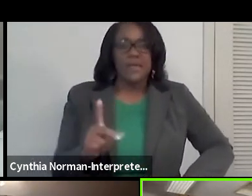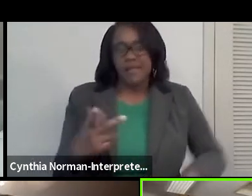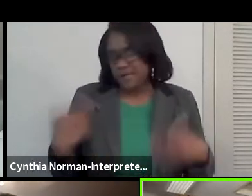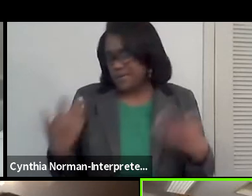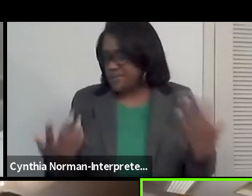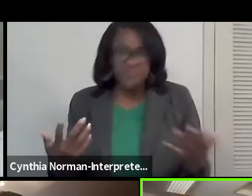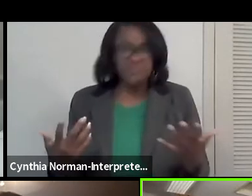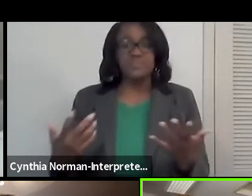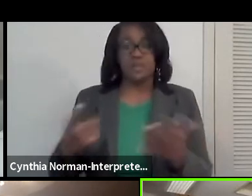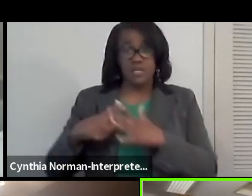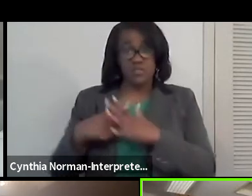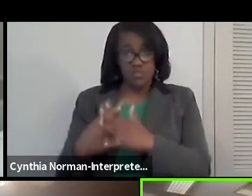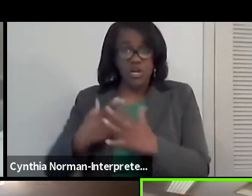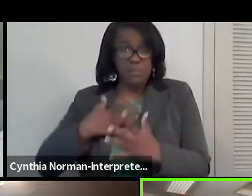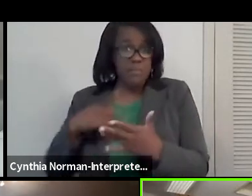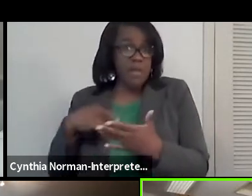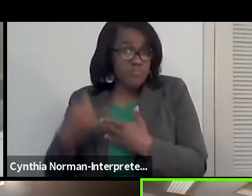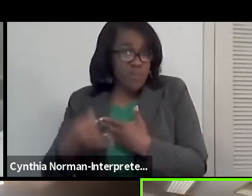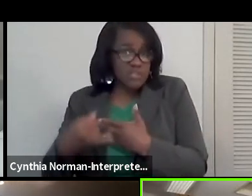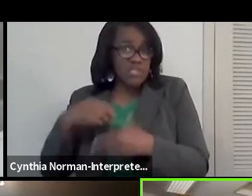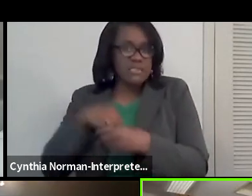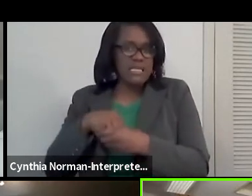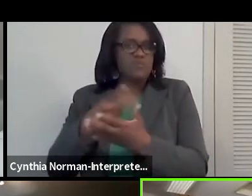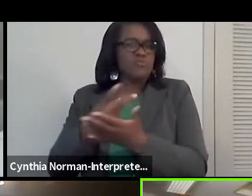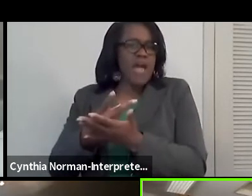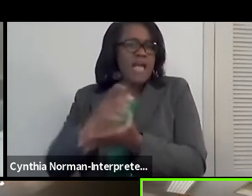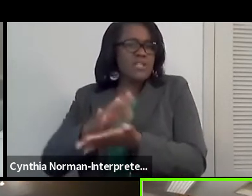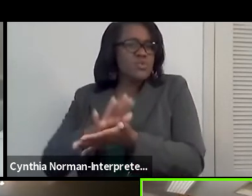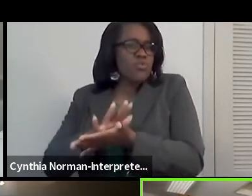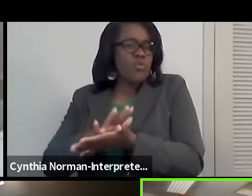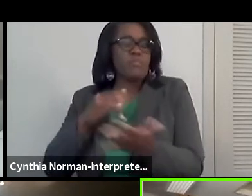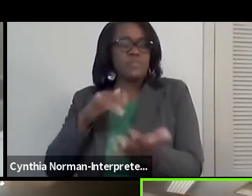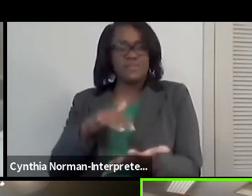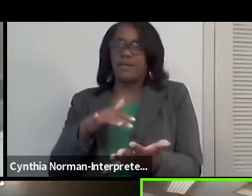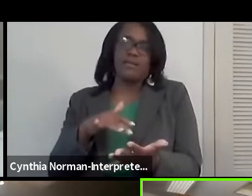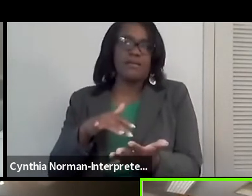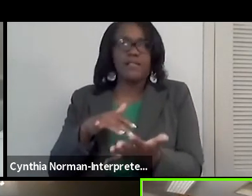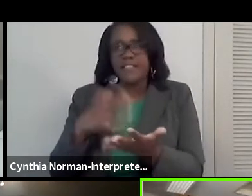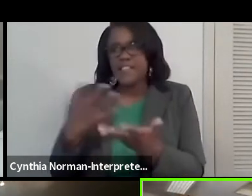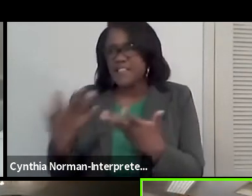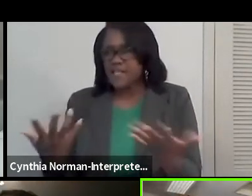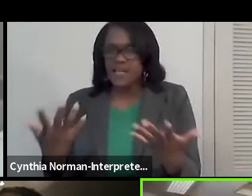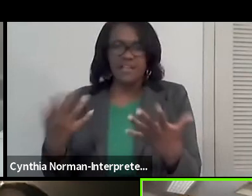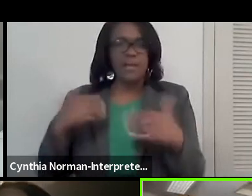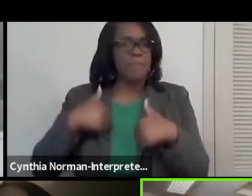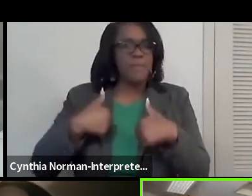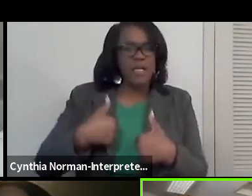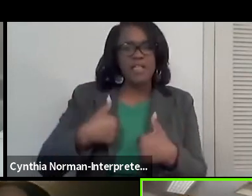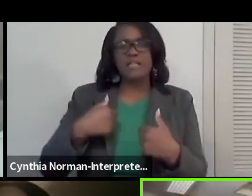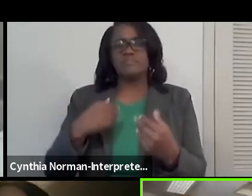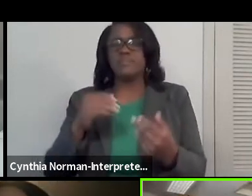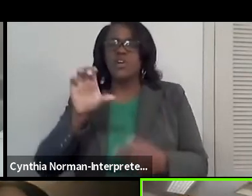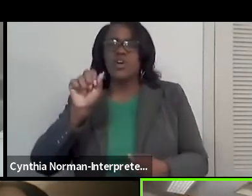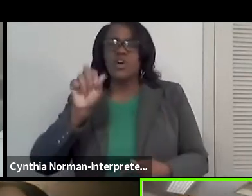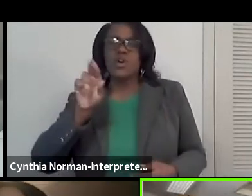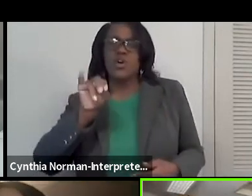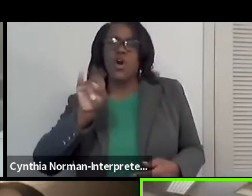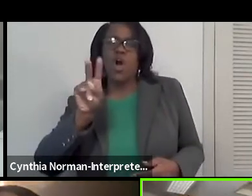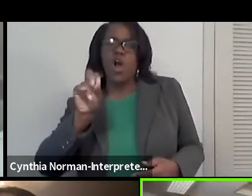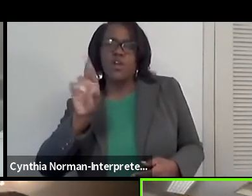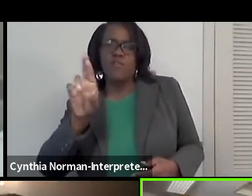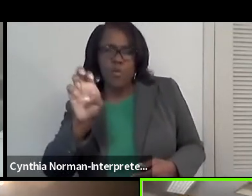so I initially started my project in grad school studying sort of the mammalian carnivore guild broadly and looking